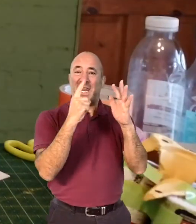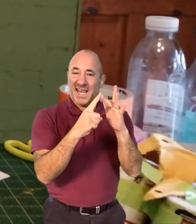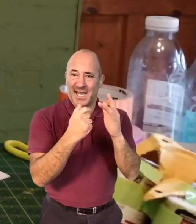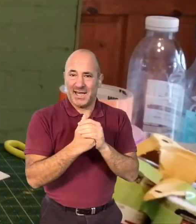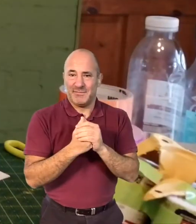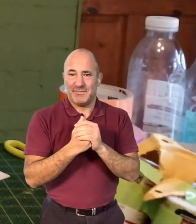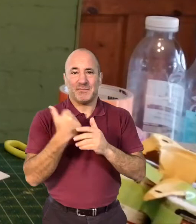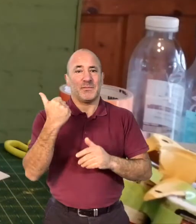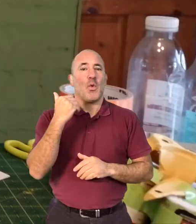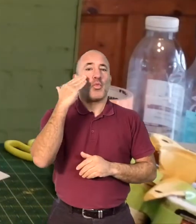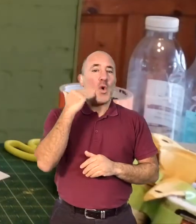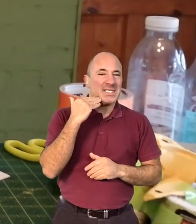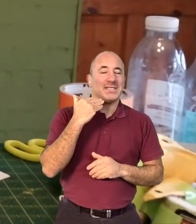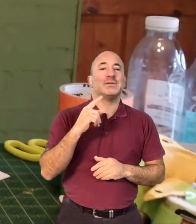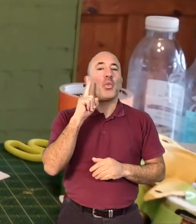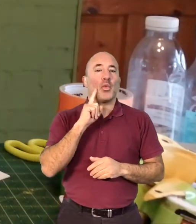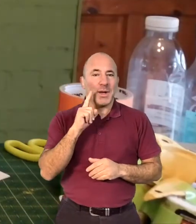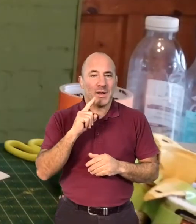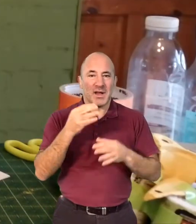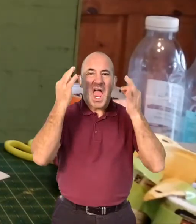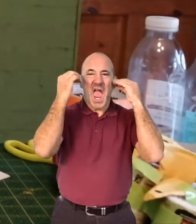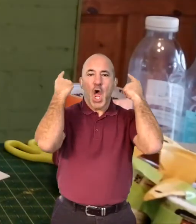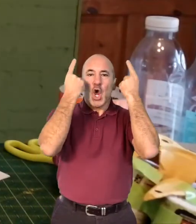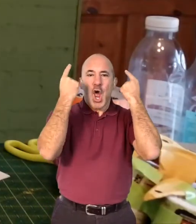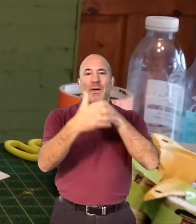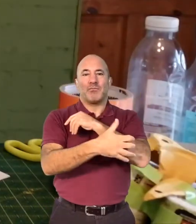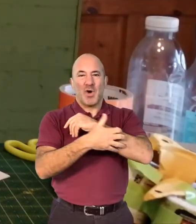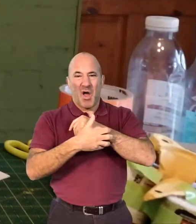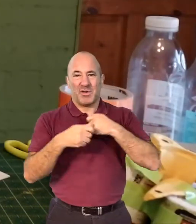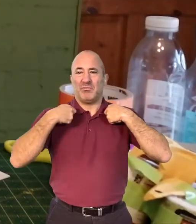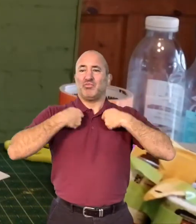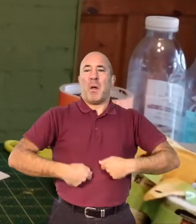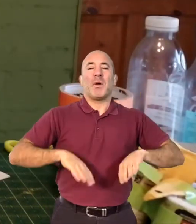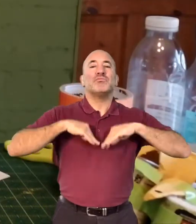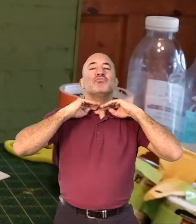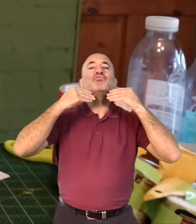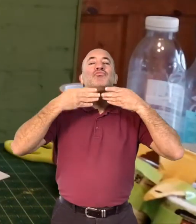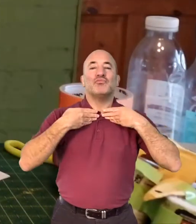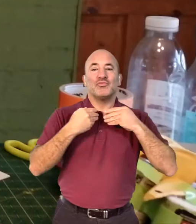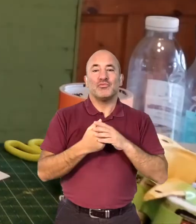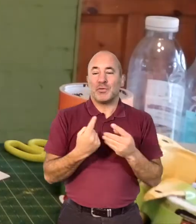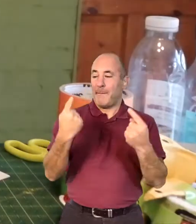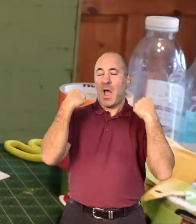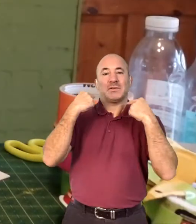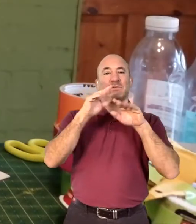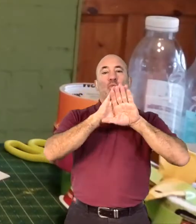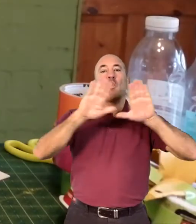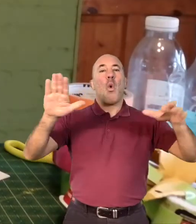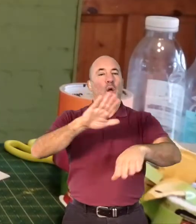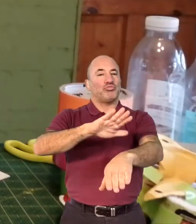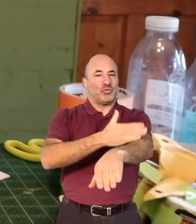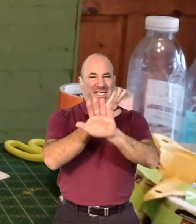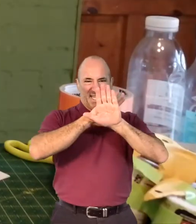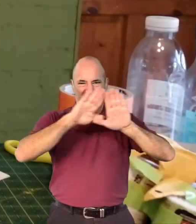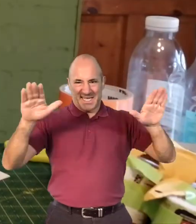I'm a white woman with brown curly hair. I'm wearing a roll-neck jumper and I'm sat in front of a